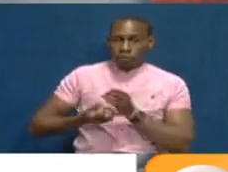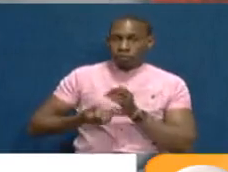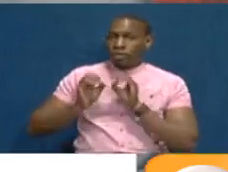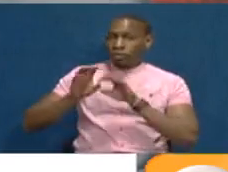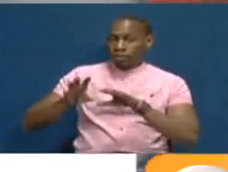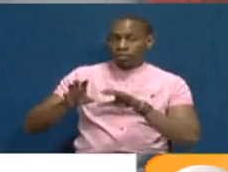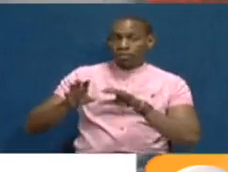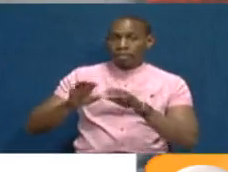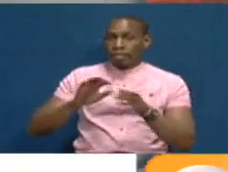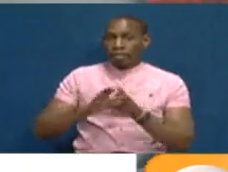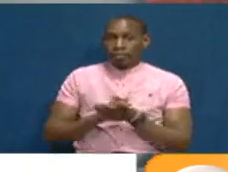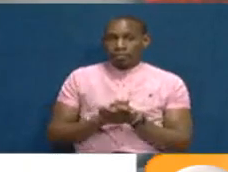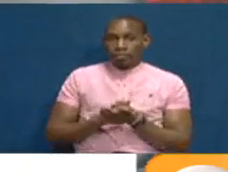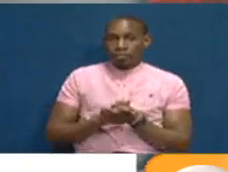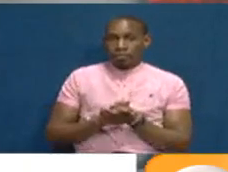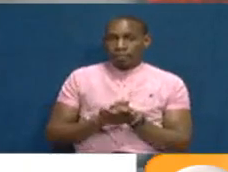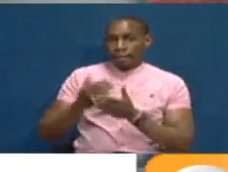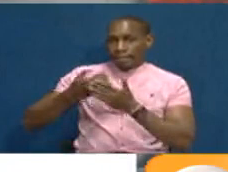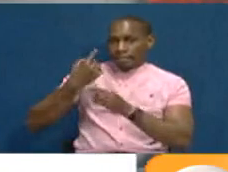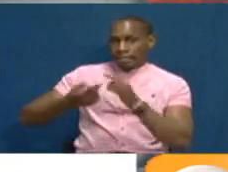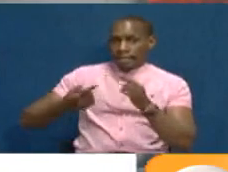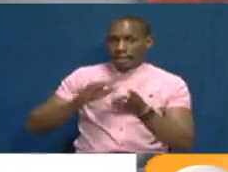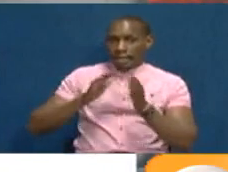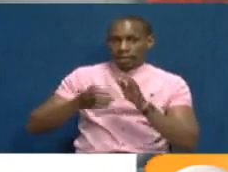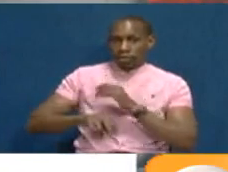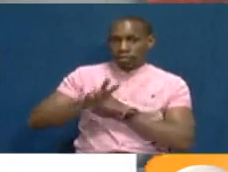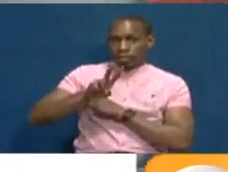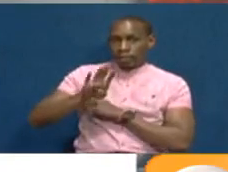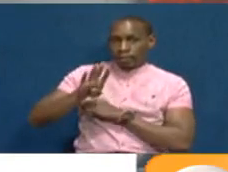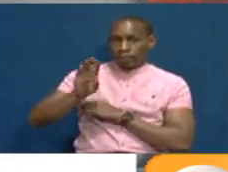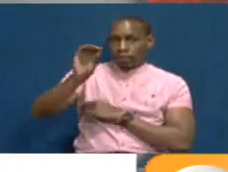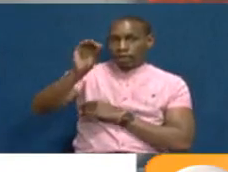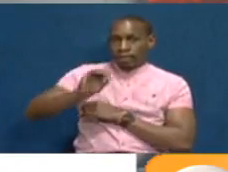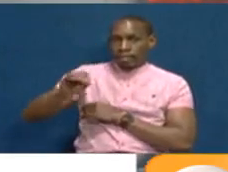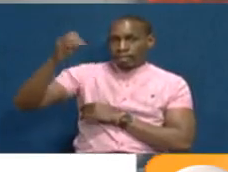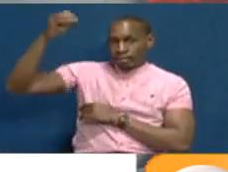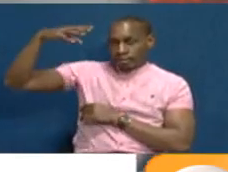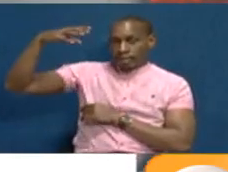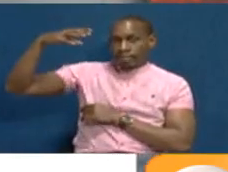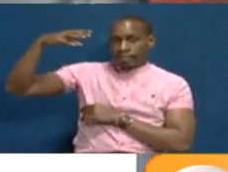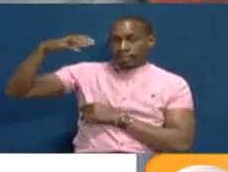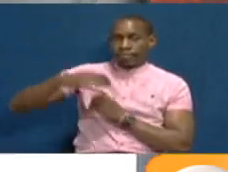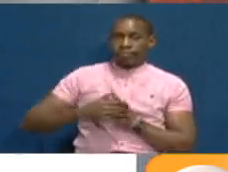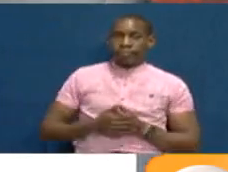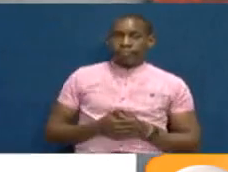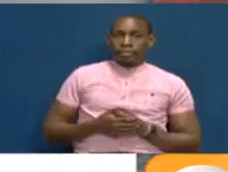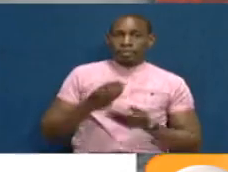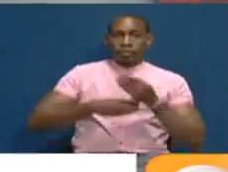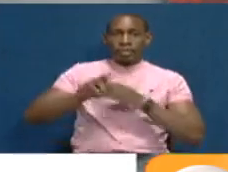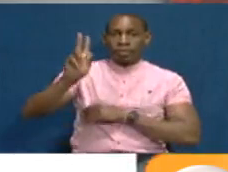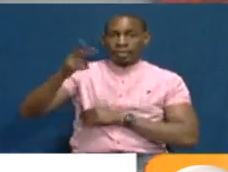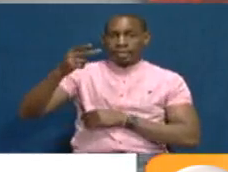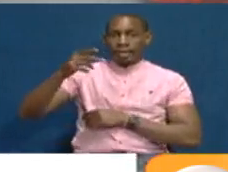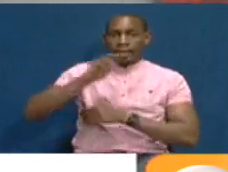we lose, I think as of the last year, it was about 24% of the electricity that we then sell to Kenya